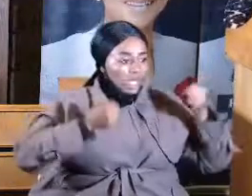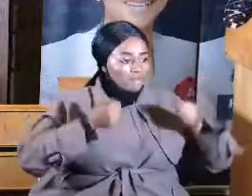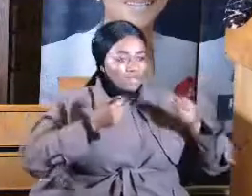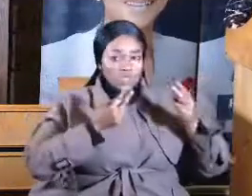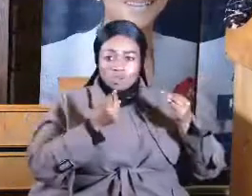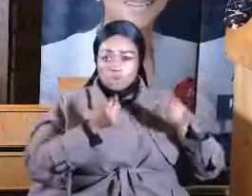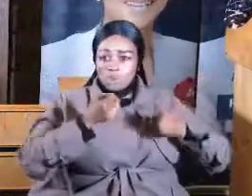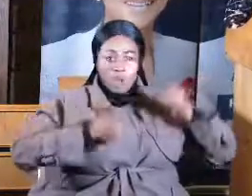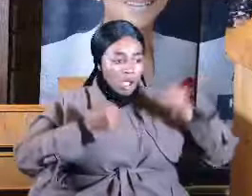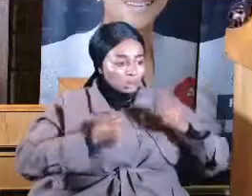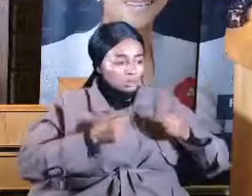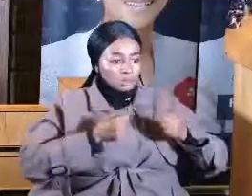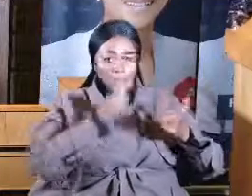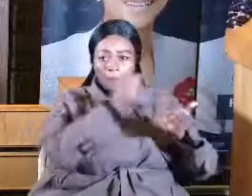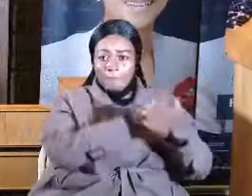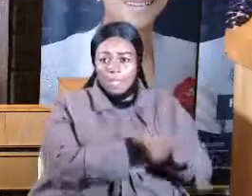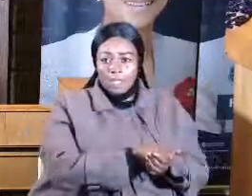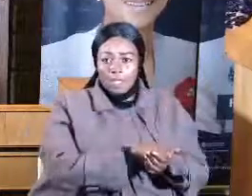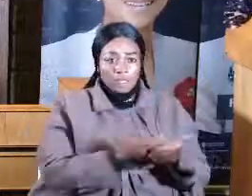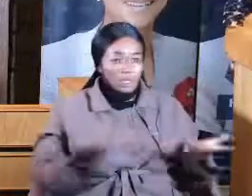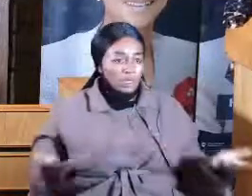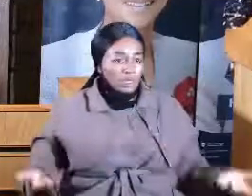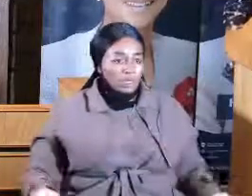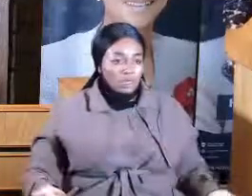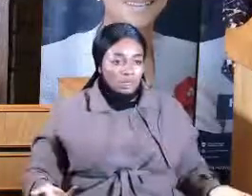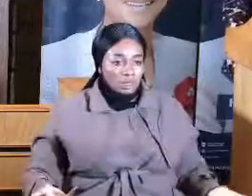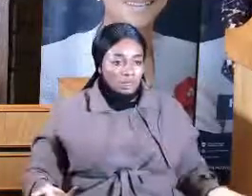during a pandemic that is ravaging the country.